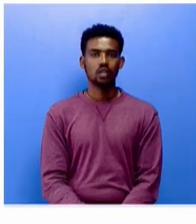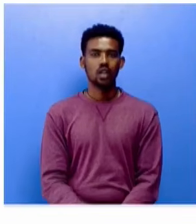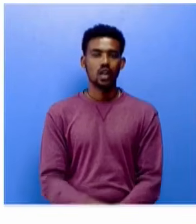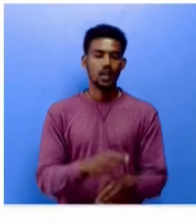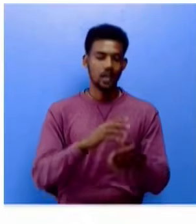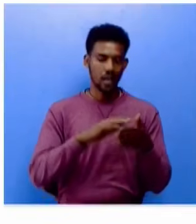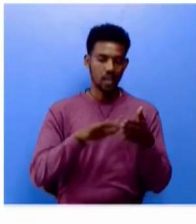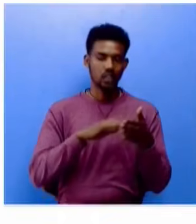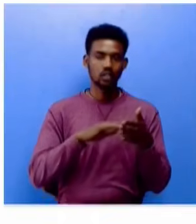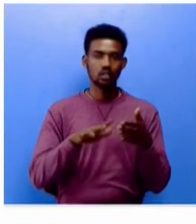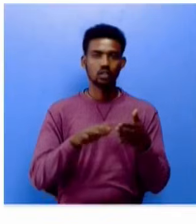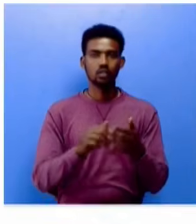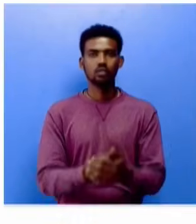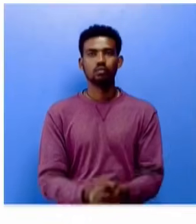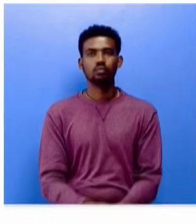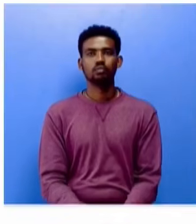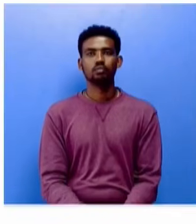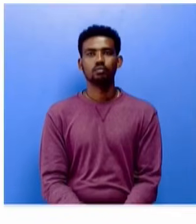read